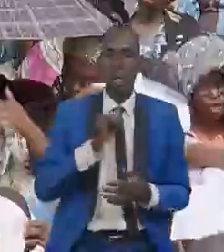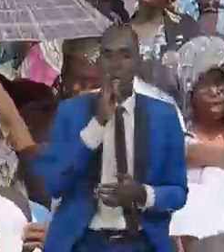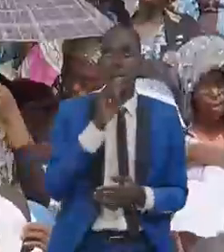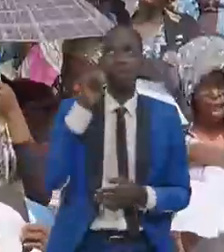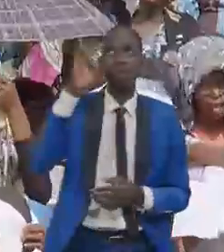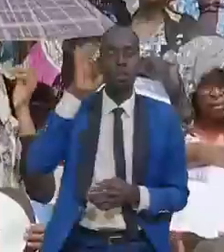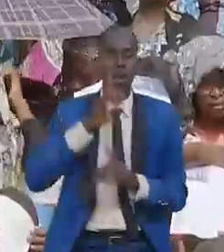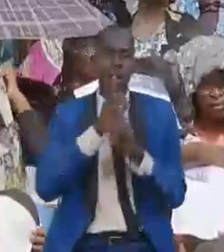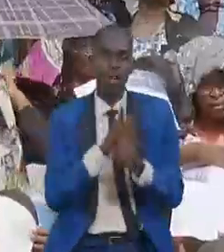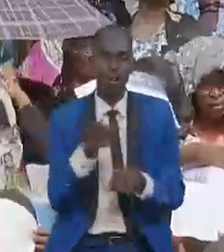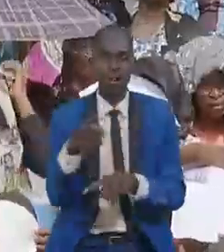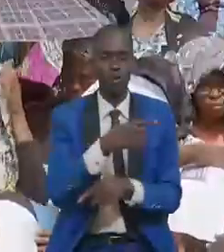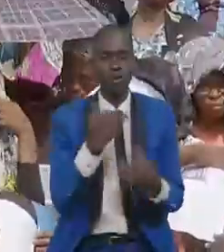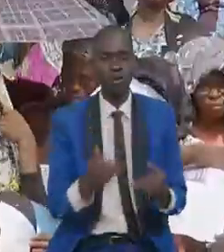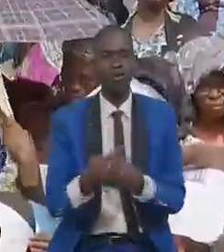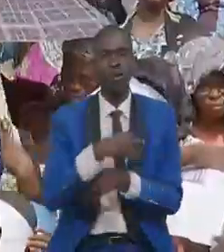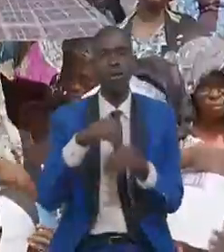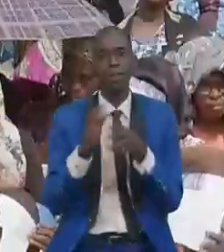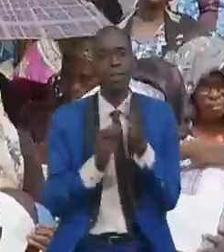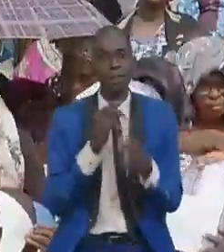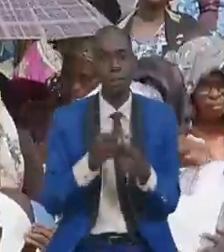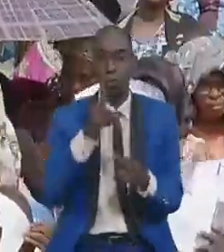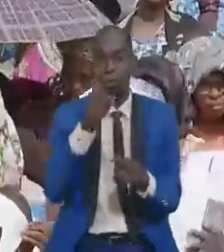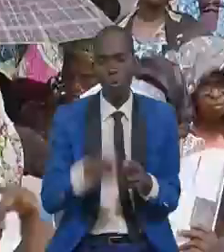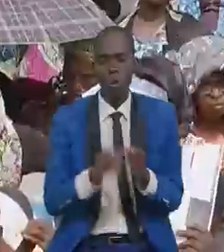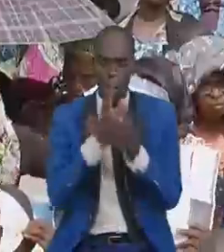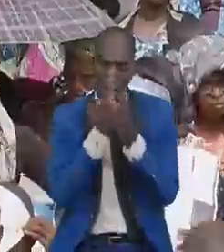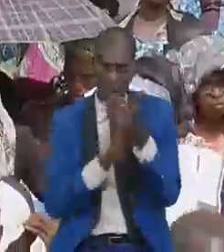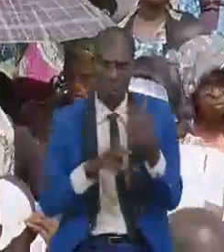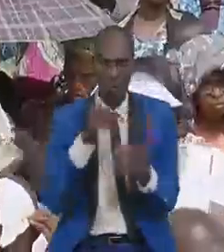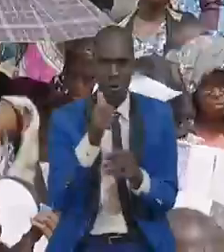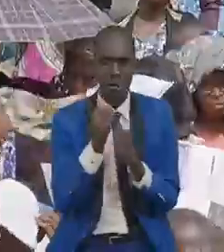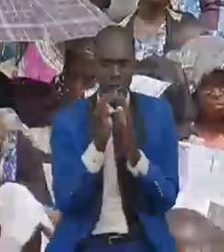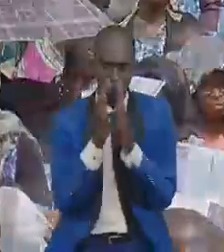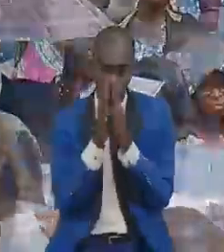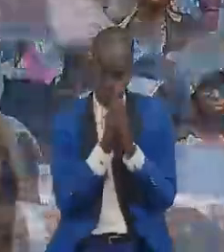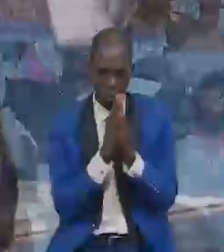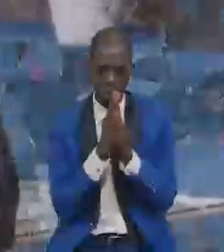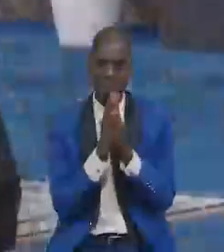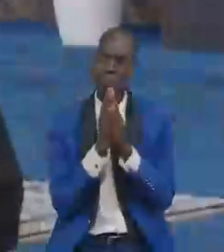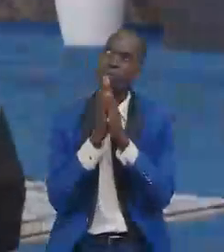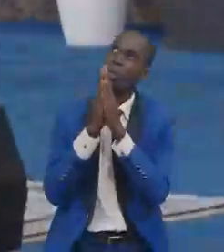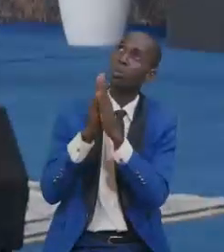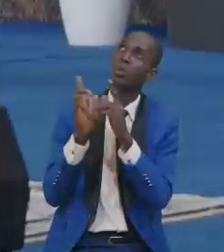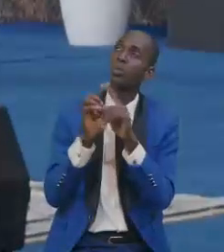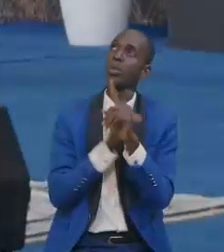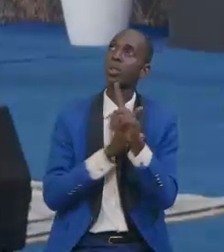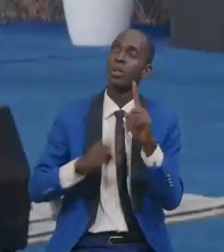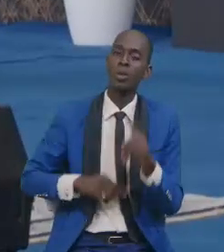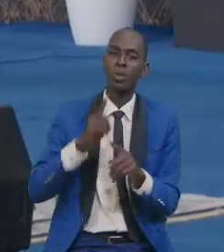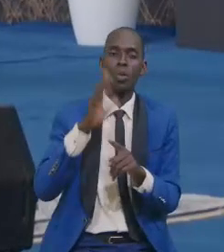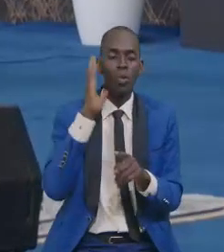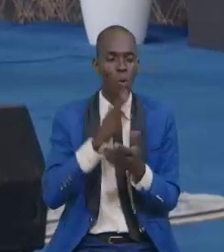today. You'll humble yourself, you'll pray, you'll seek his face, you will forsake